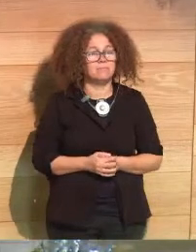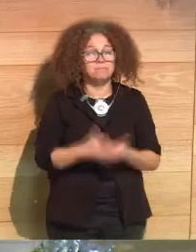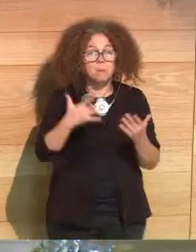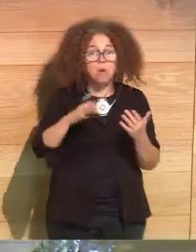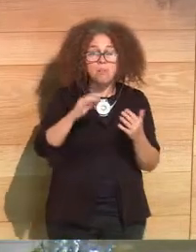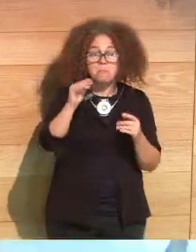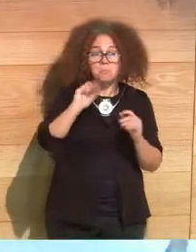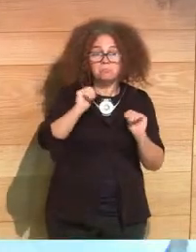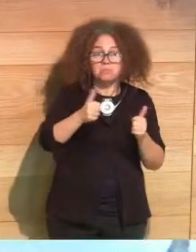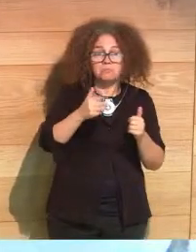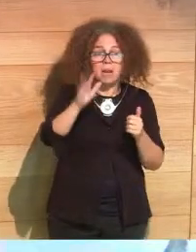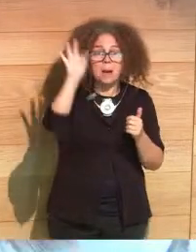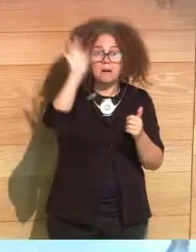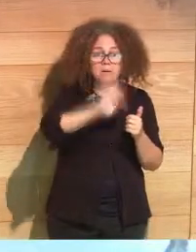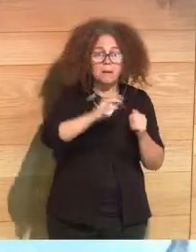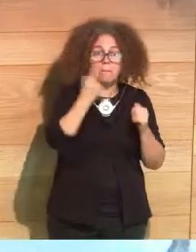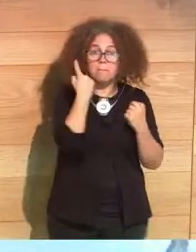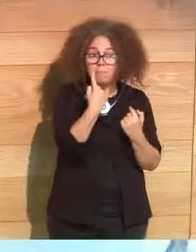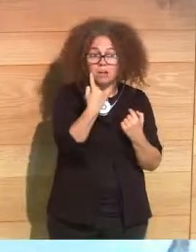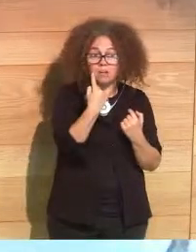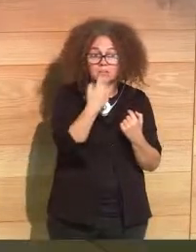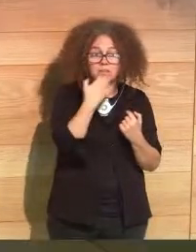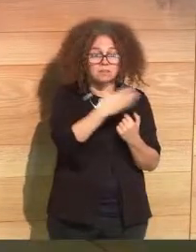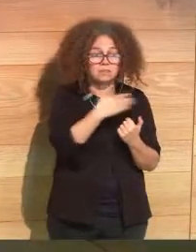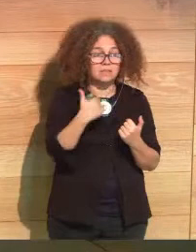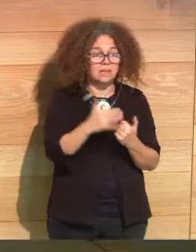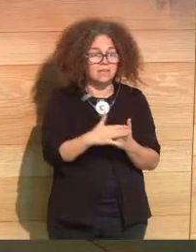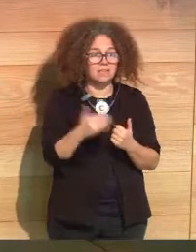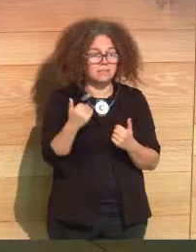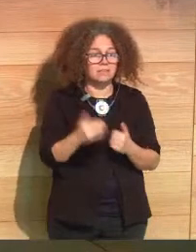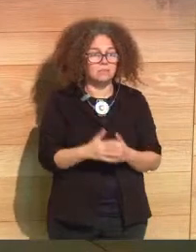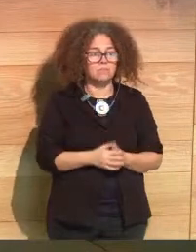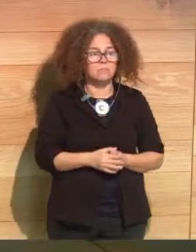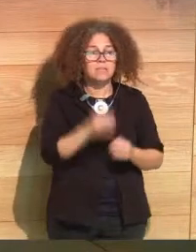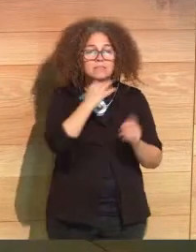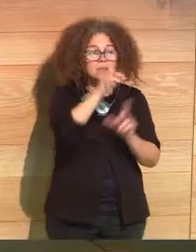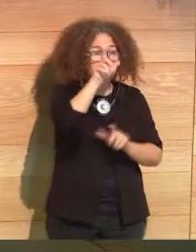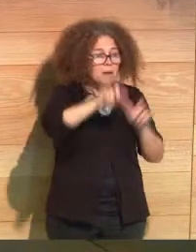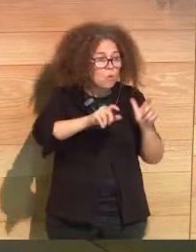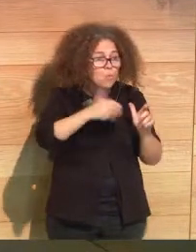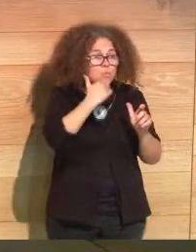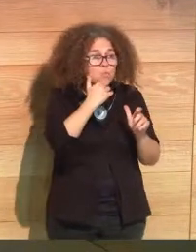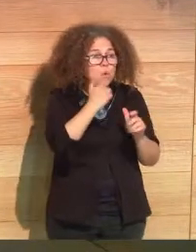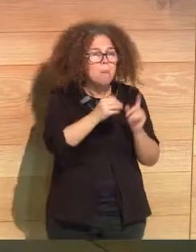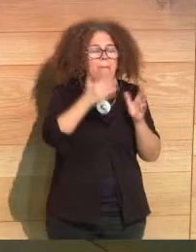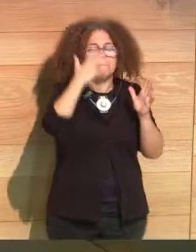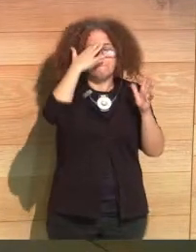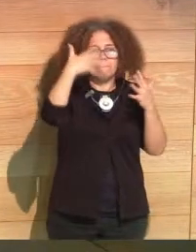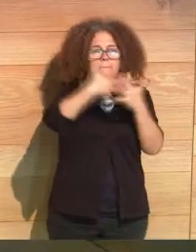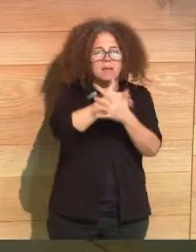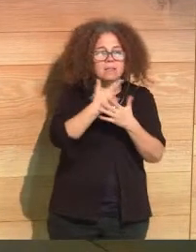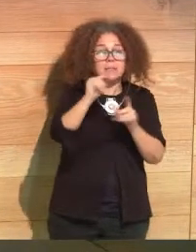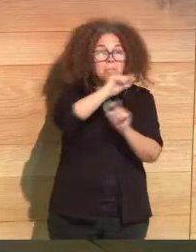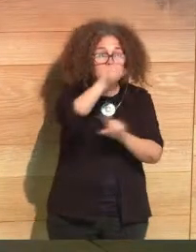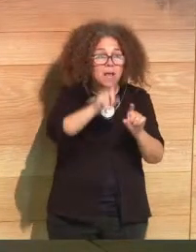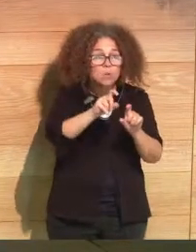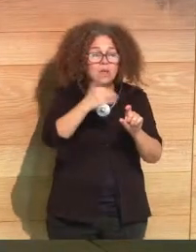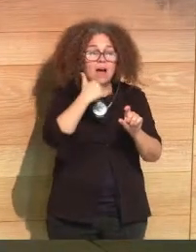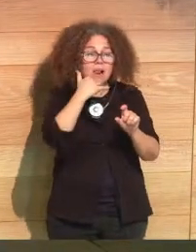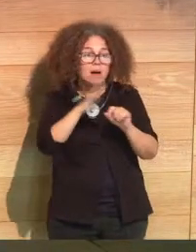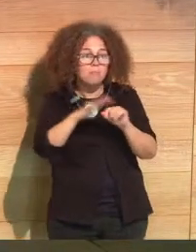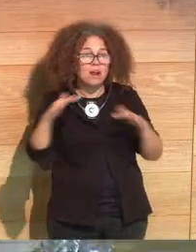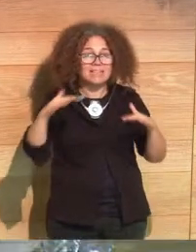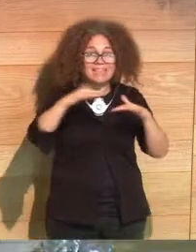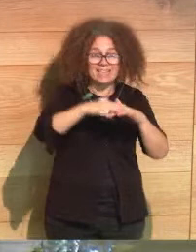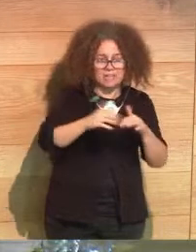Installation. Os quería recordar, perdón. I'd like to remind you that if there's any question, we are